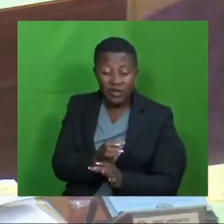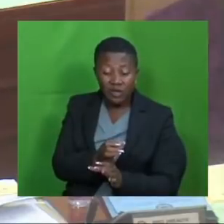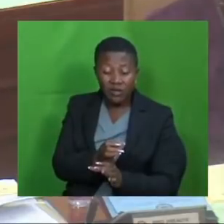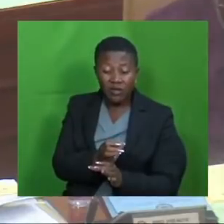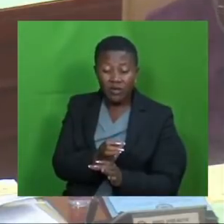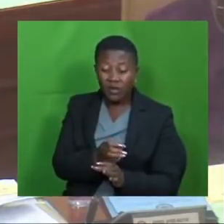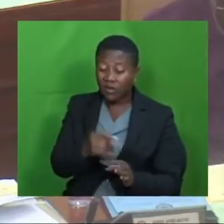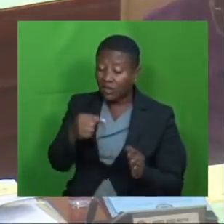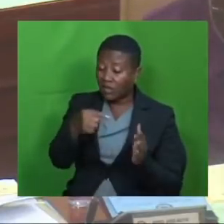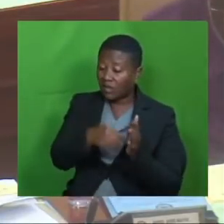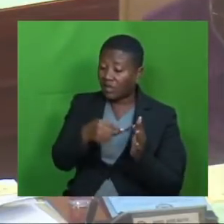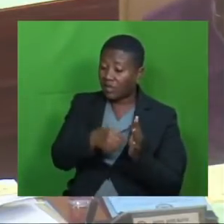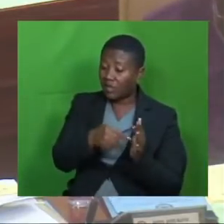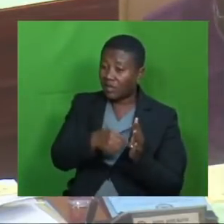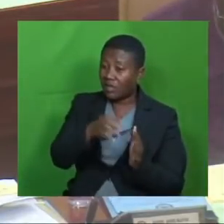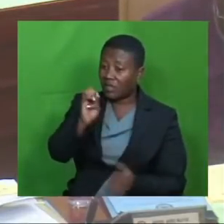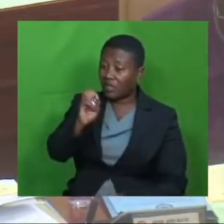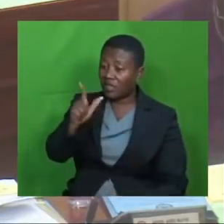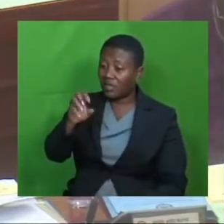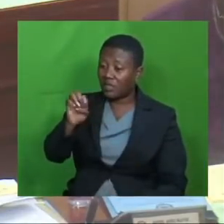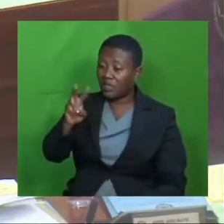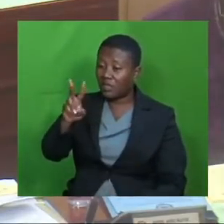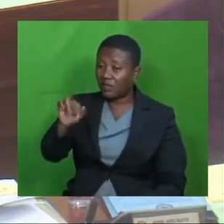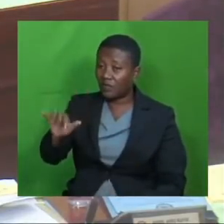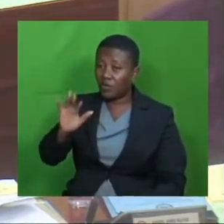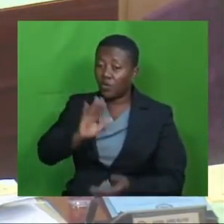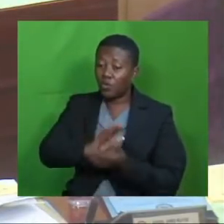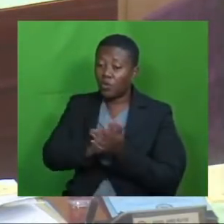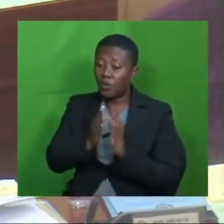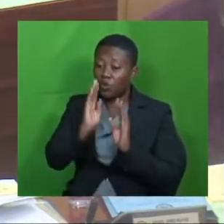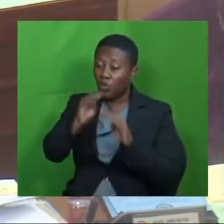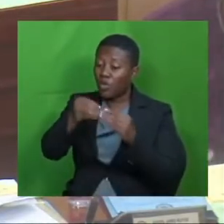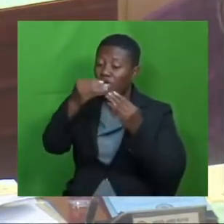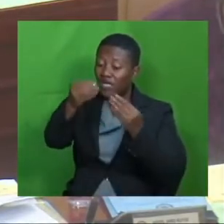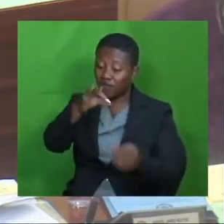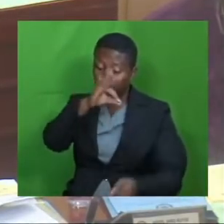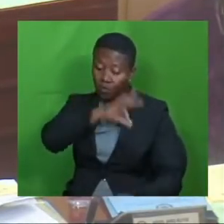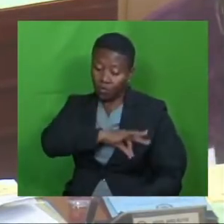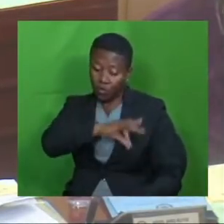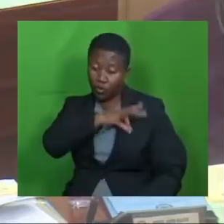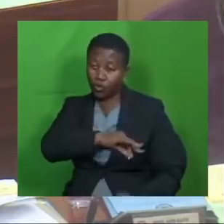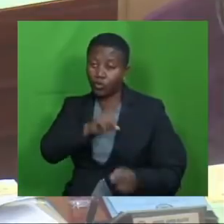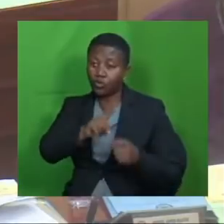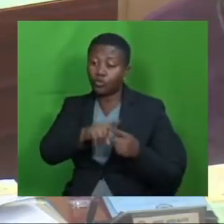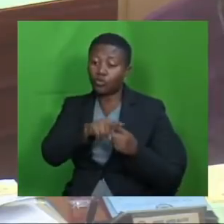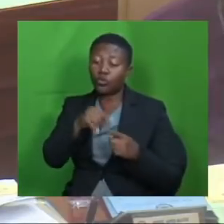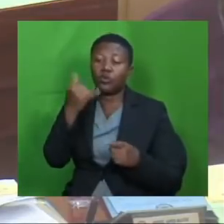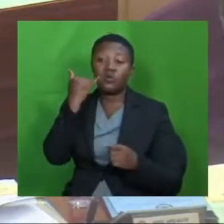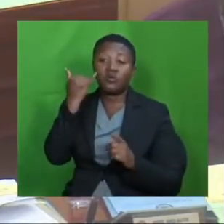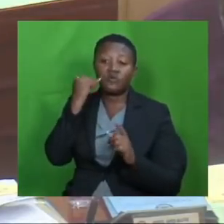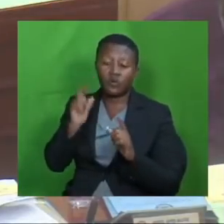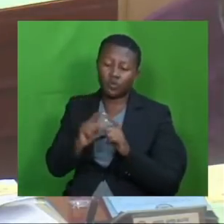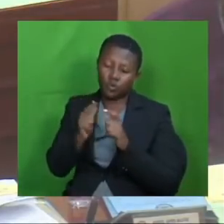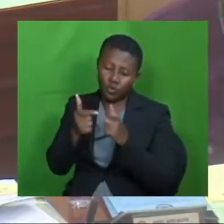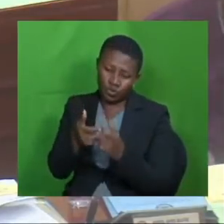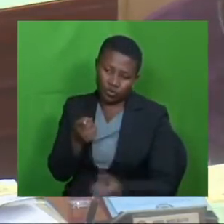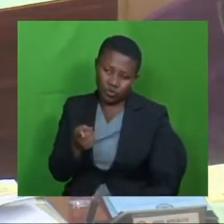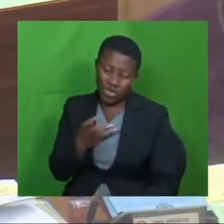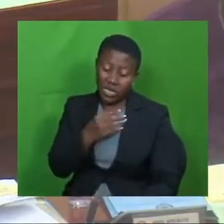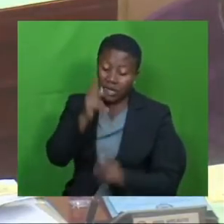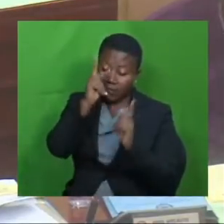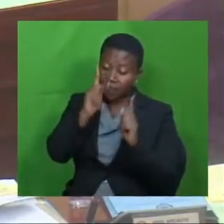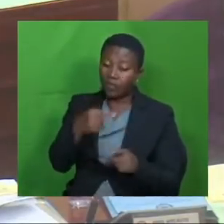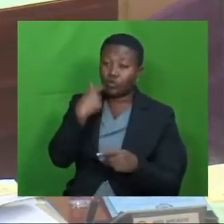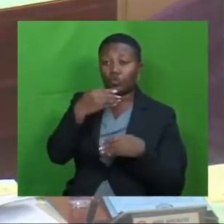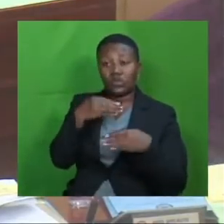a windfall profit for the telecos, particularly the dominant significant market shareholder. And Mr. Speaker, I'll